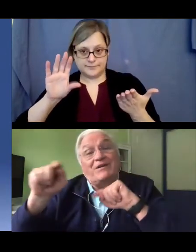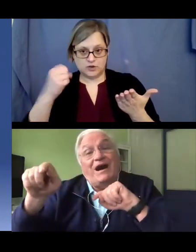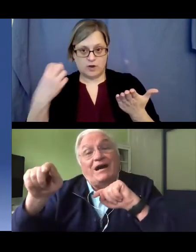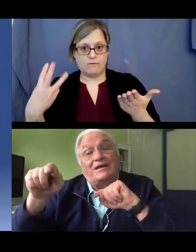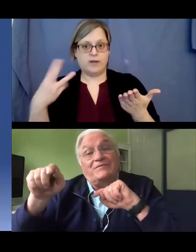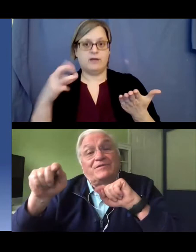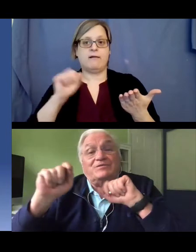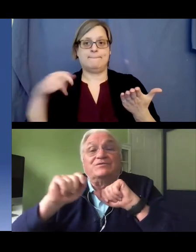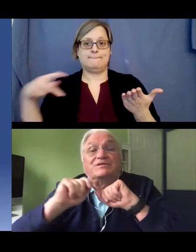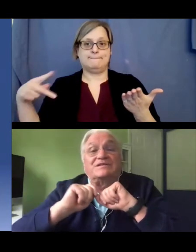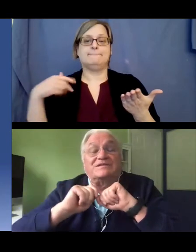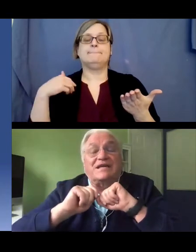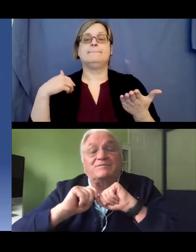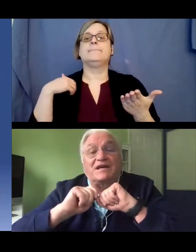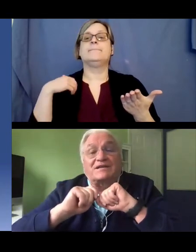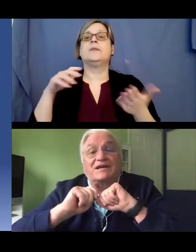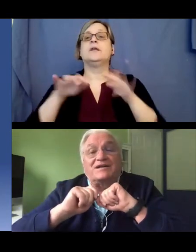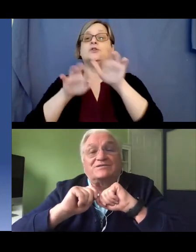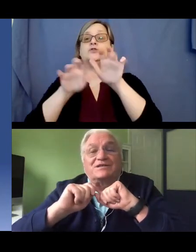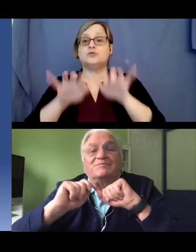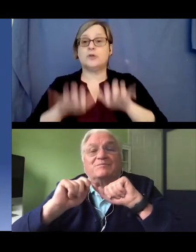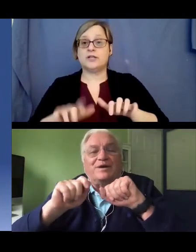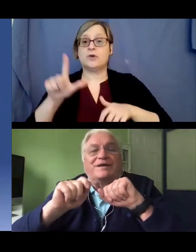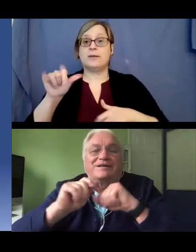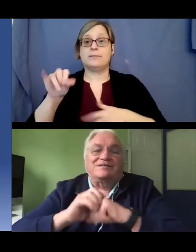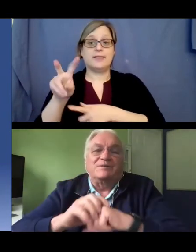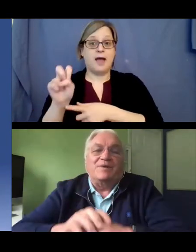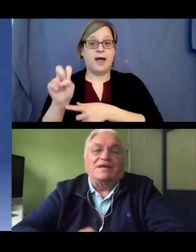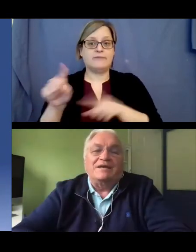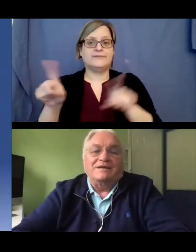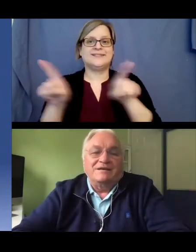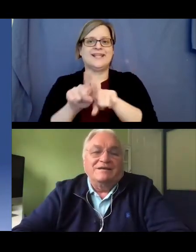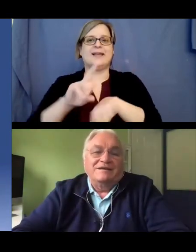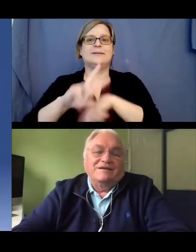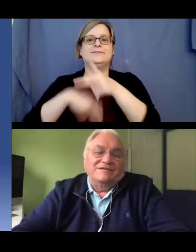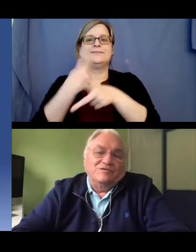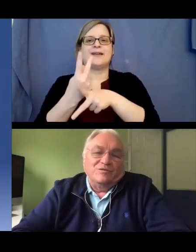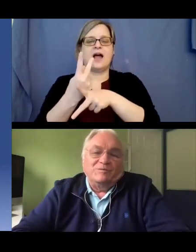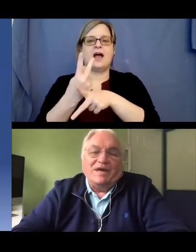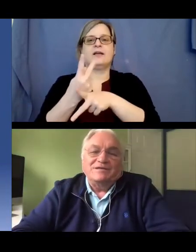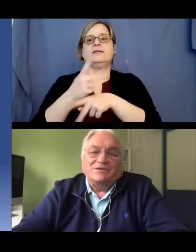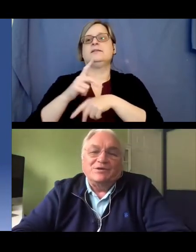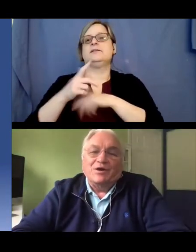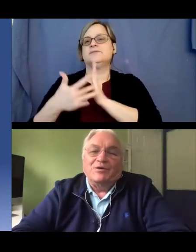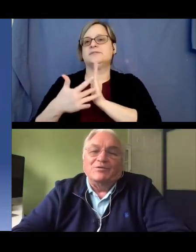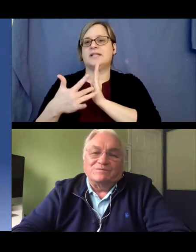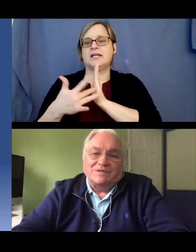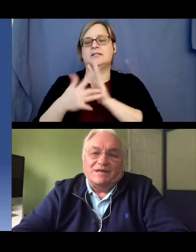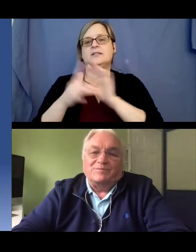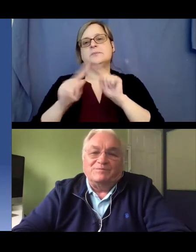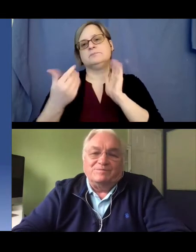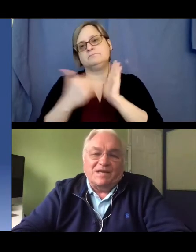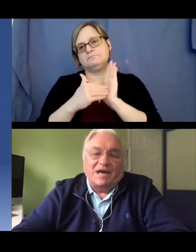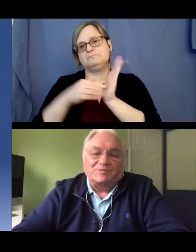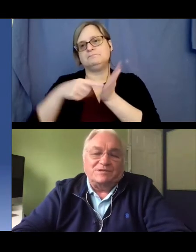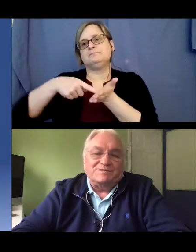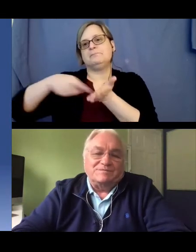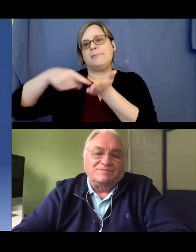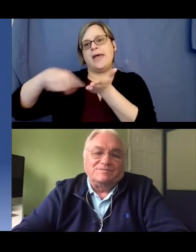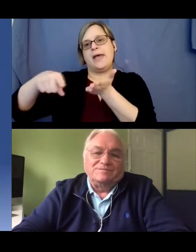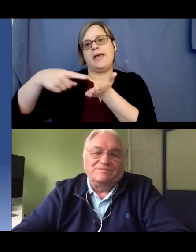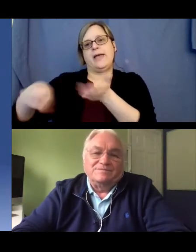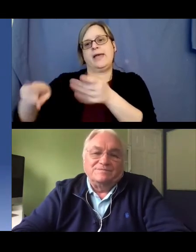Transcribed Live uses the same technology, but it's a you pay as you go type